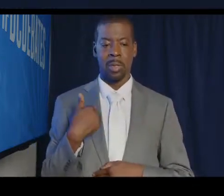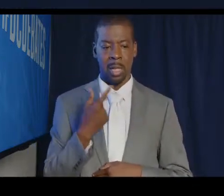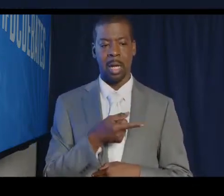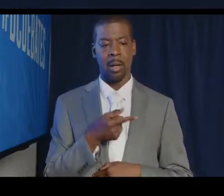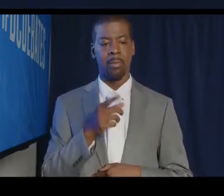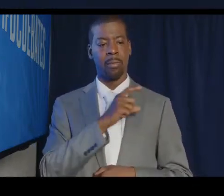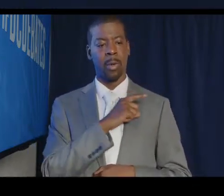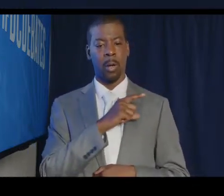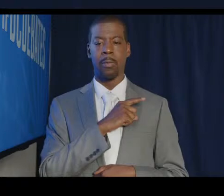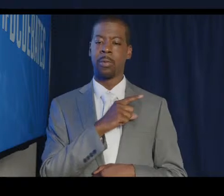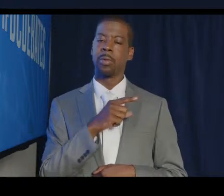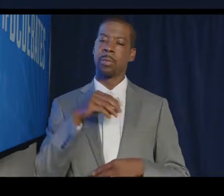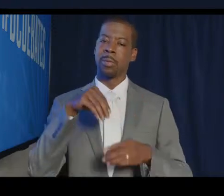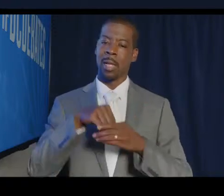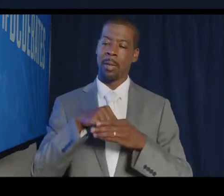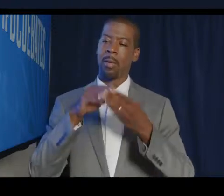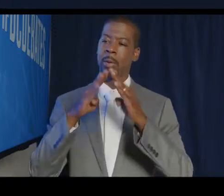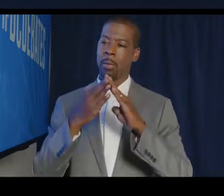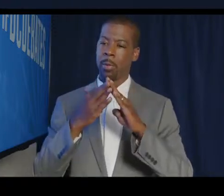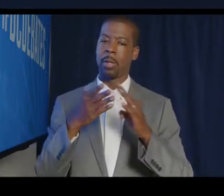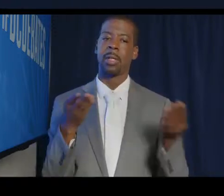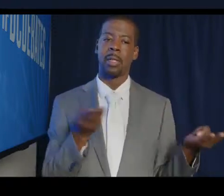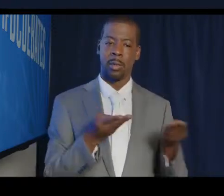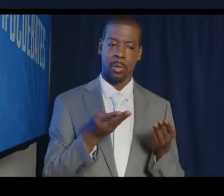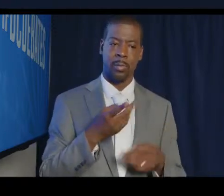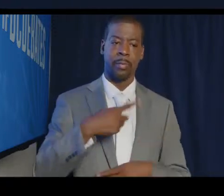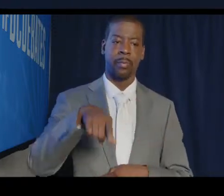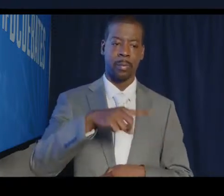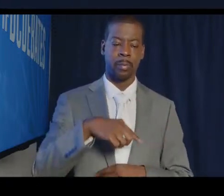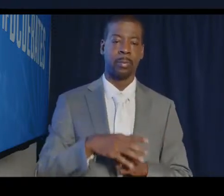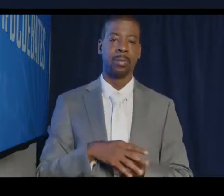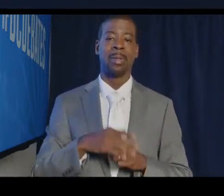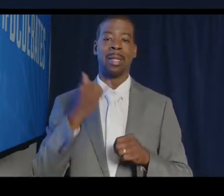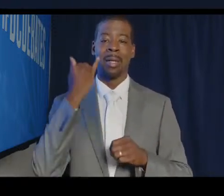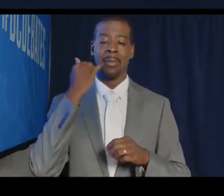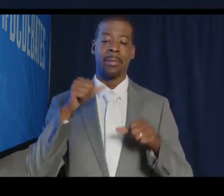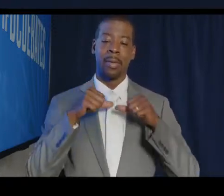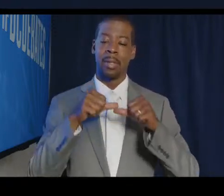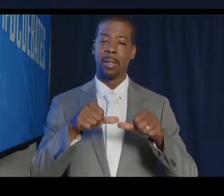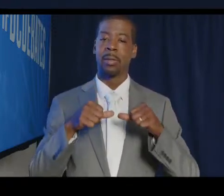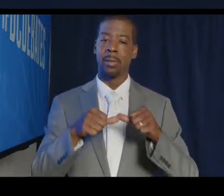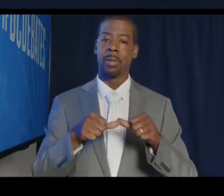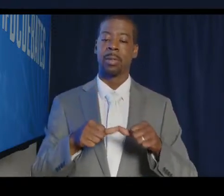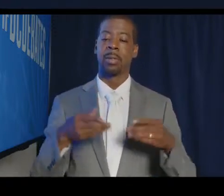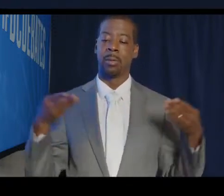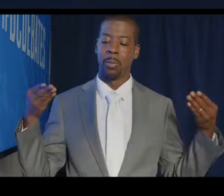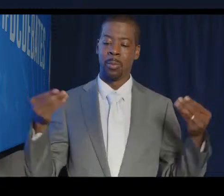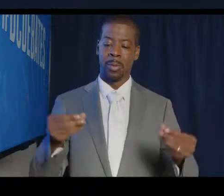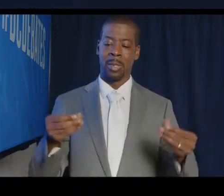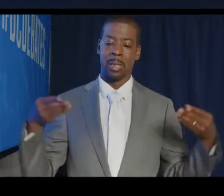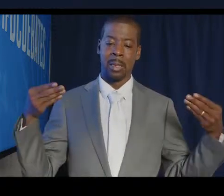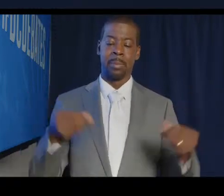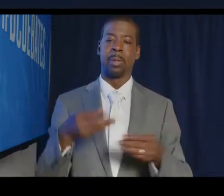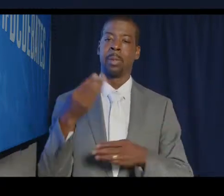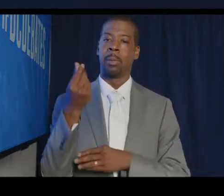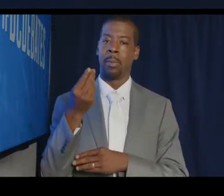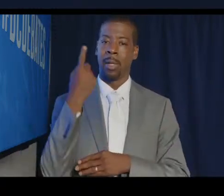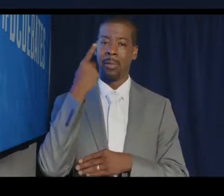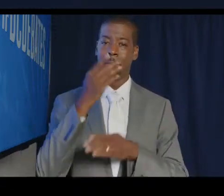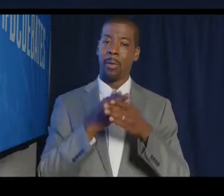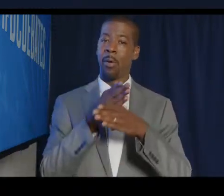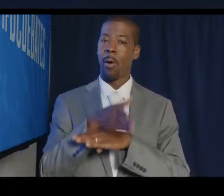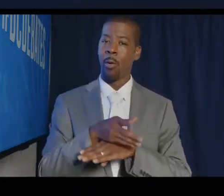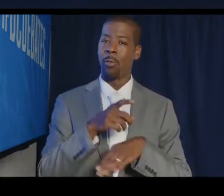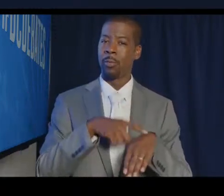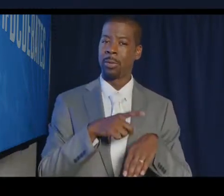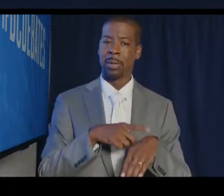neighborhoods and serving folks. But I think that if we're going to keep spending millions and millions of dollars on overtime, then that's telling me that there's something kind